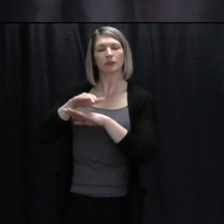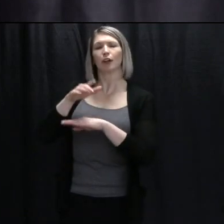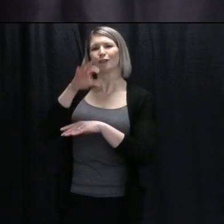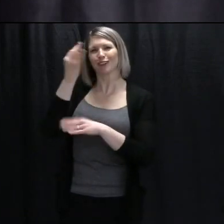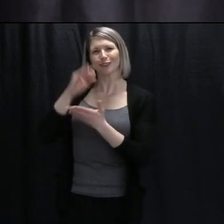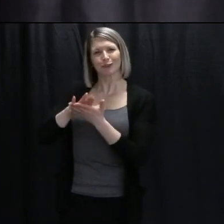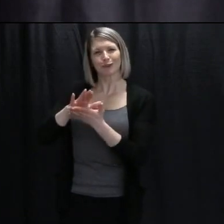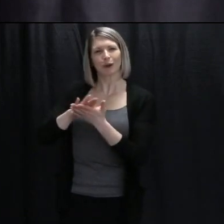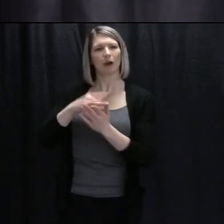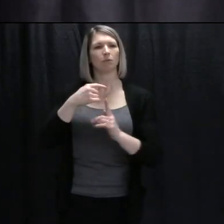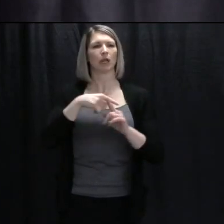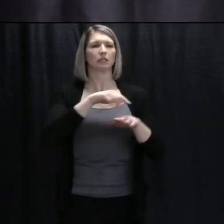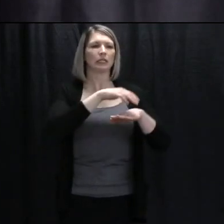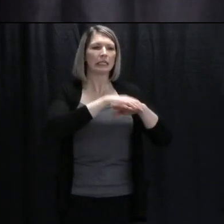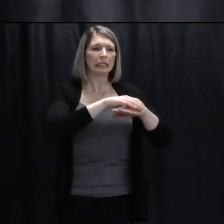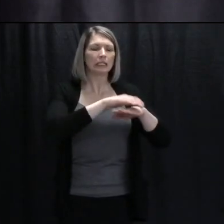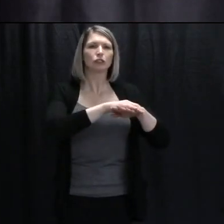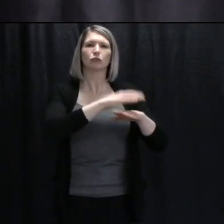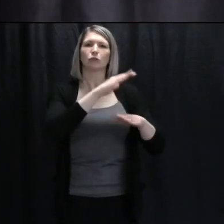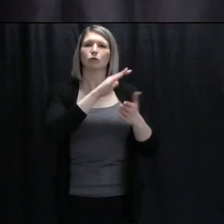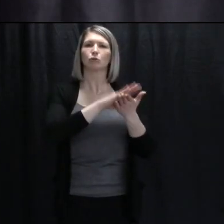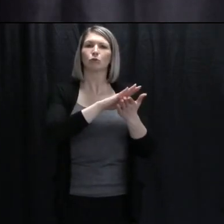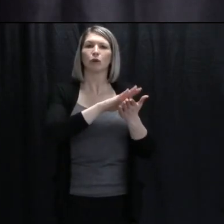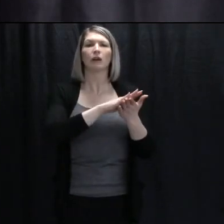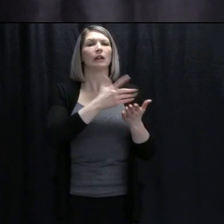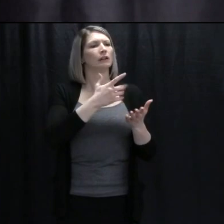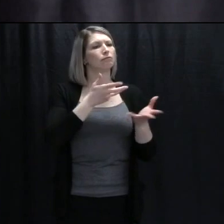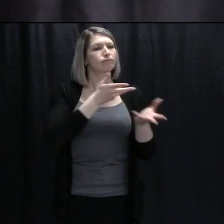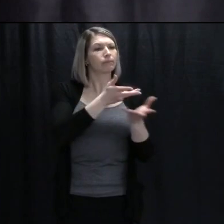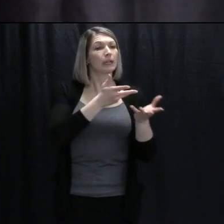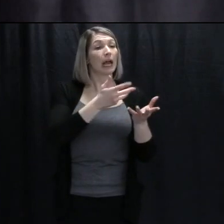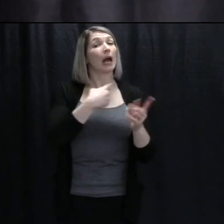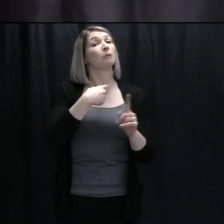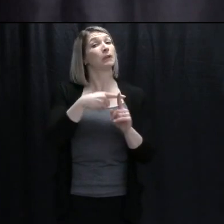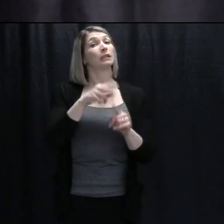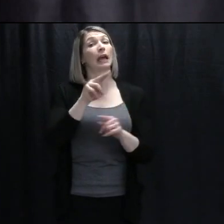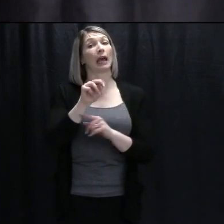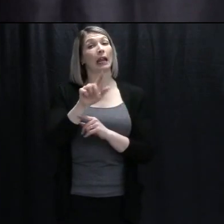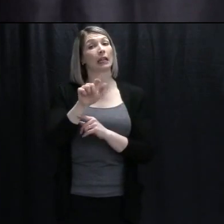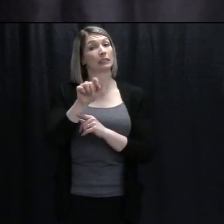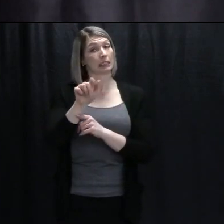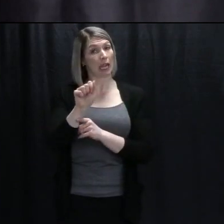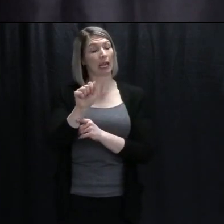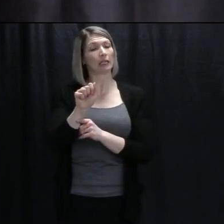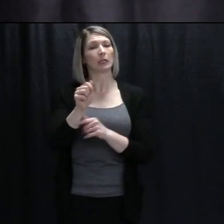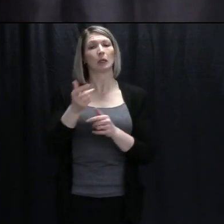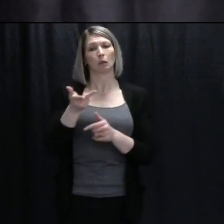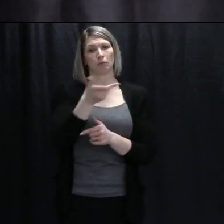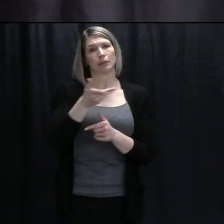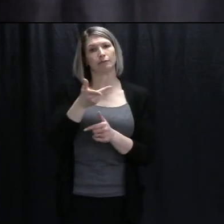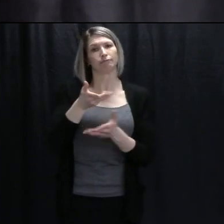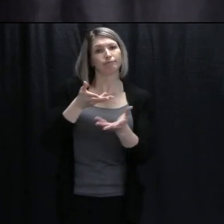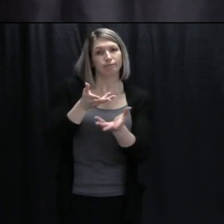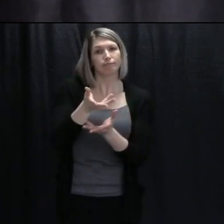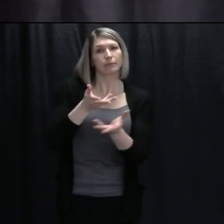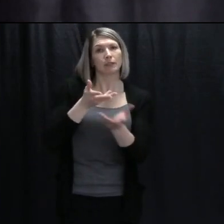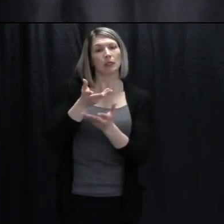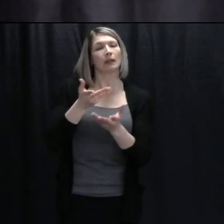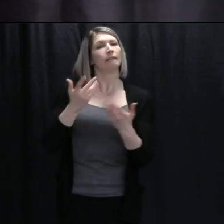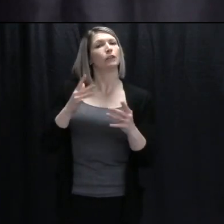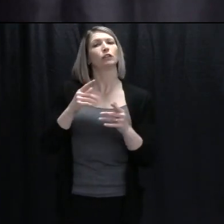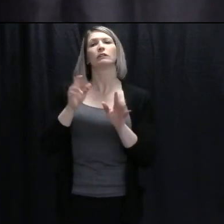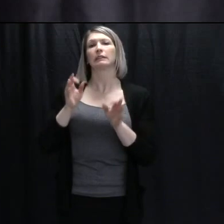and the plan is to provide a mark for the student up to March